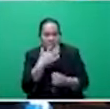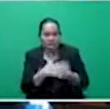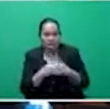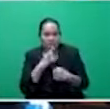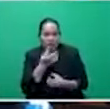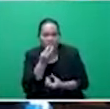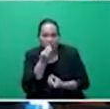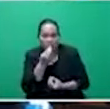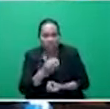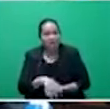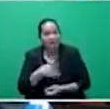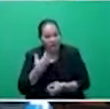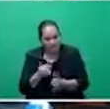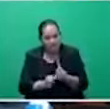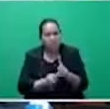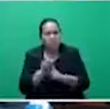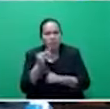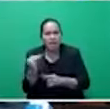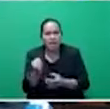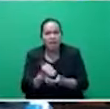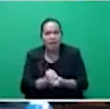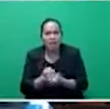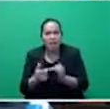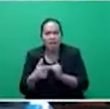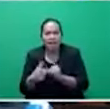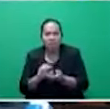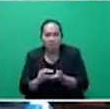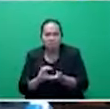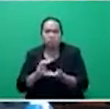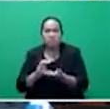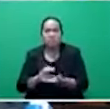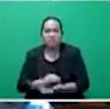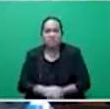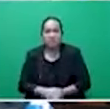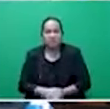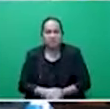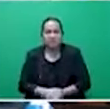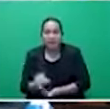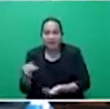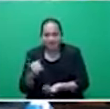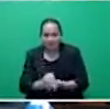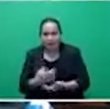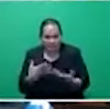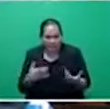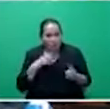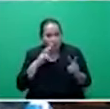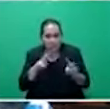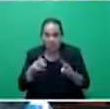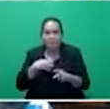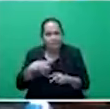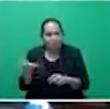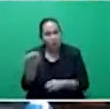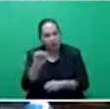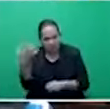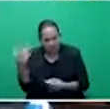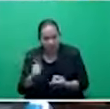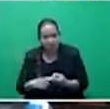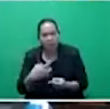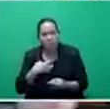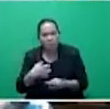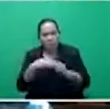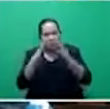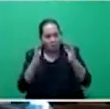was improvement in income levels, Mr. Speaker, sir. People have more cars, more homes have been bought, started new businesses,